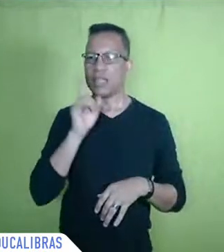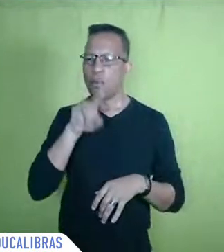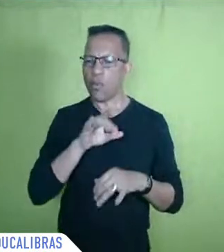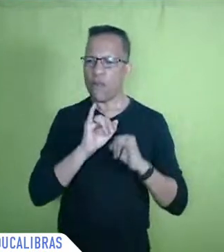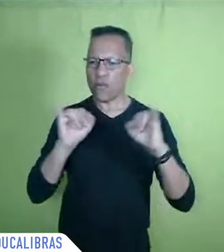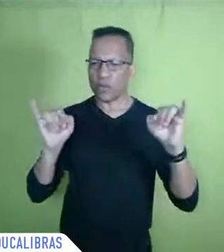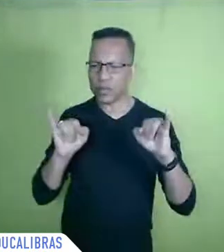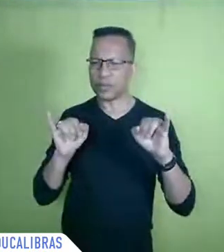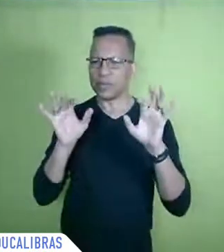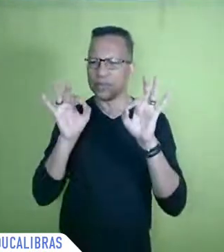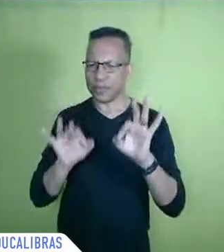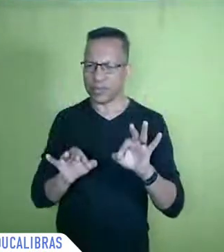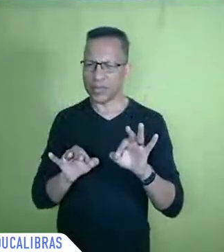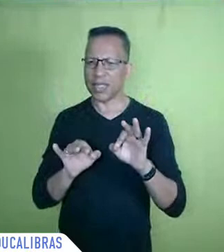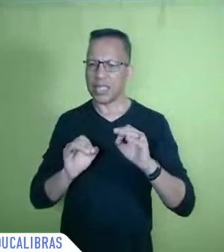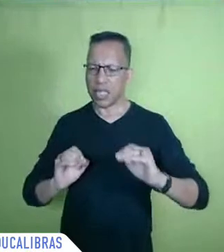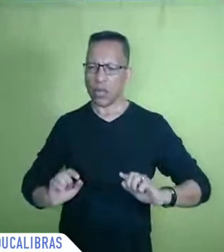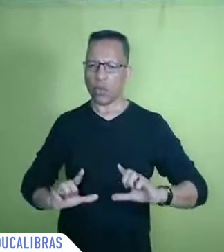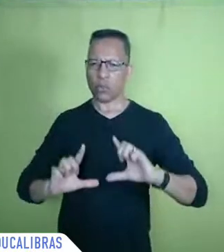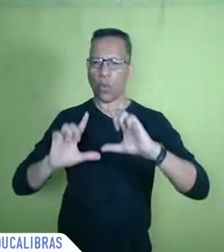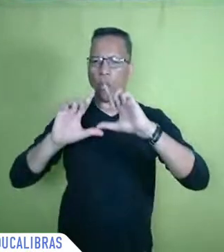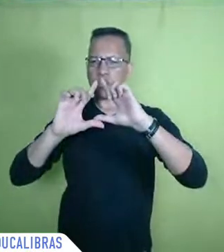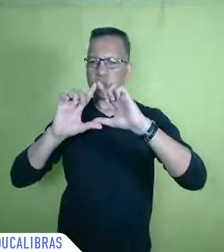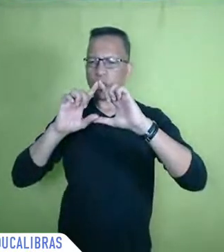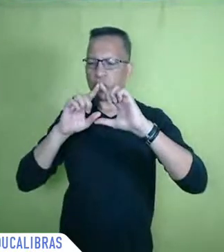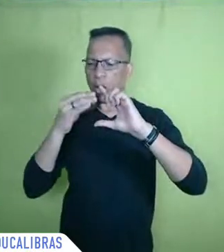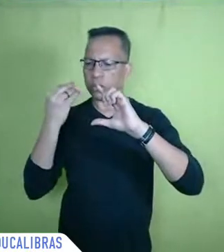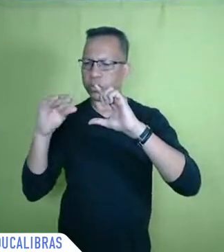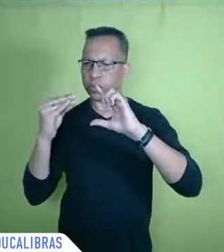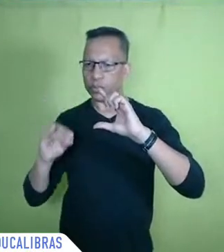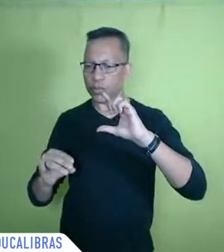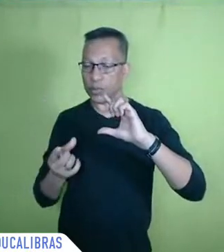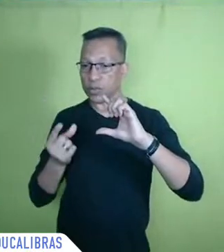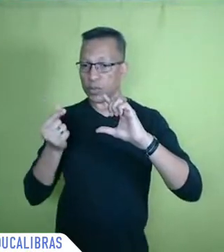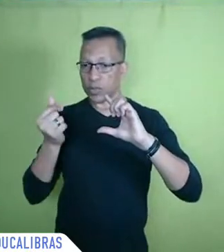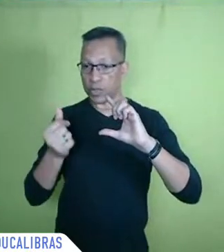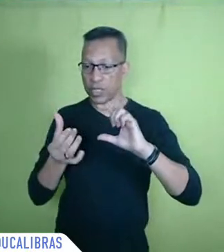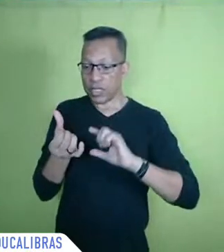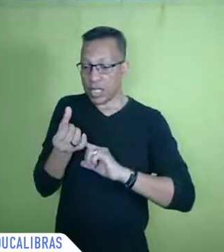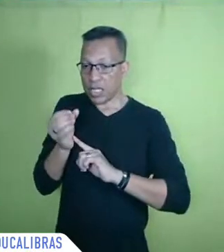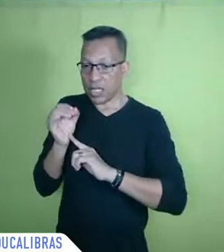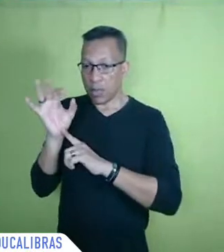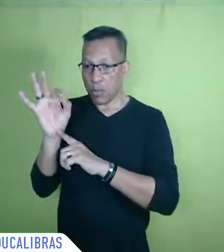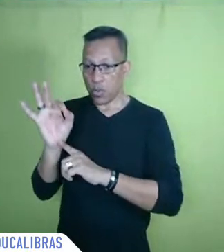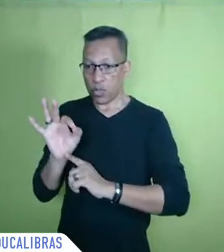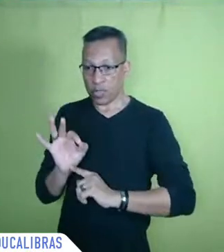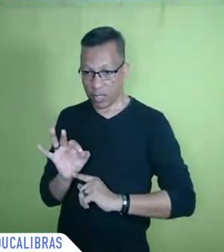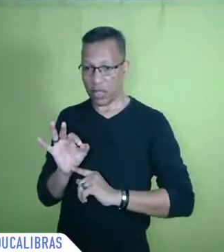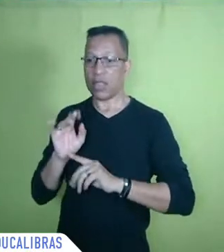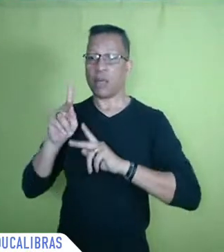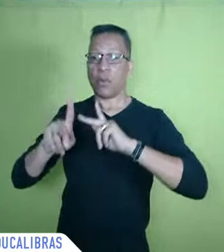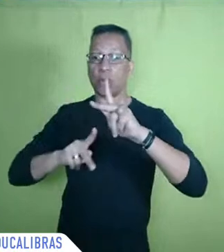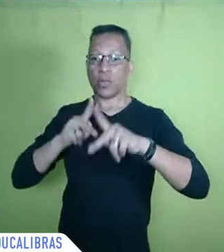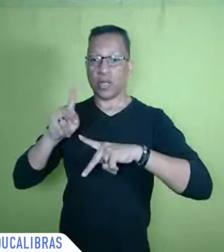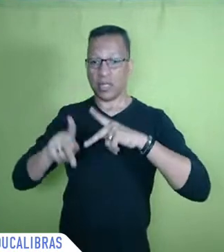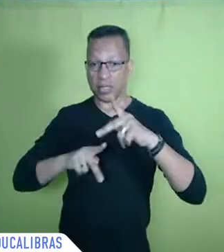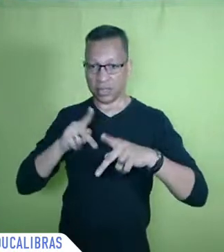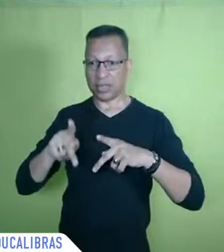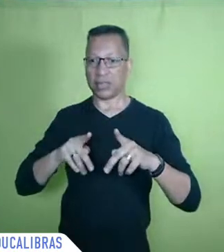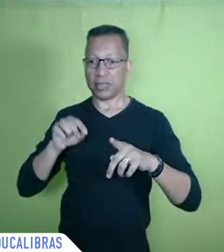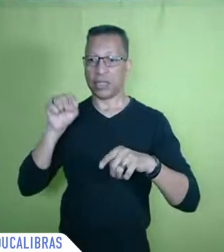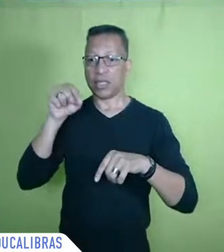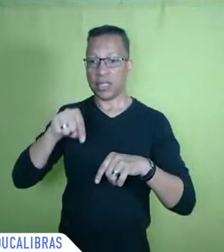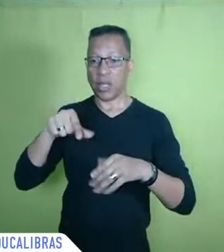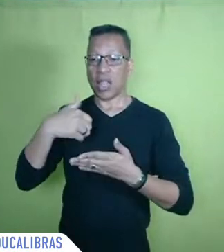income. And another important debate is that in the income distribution pyramid, the bottom 60% of